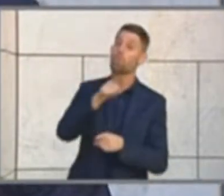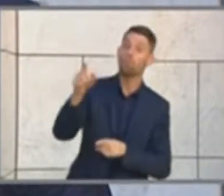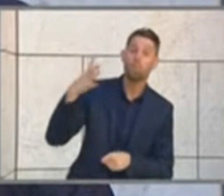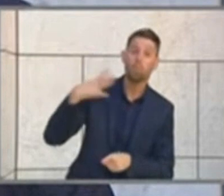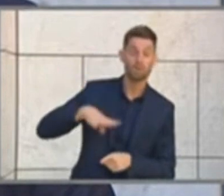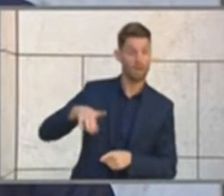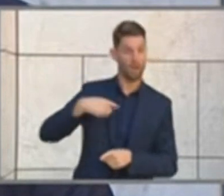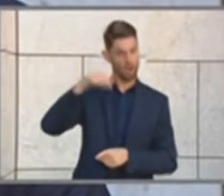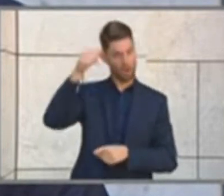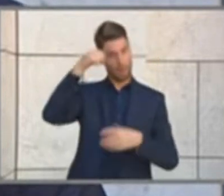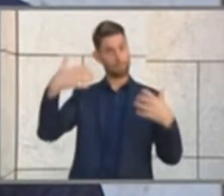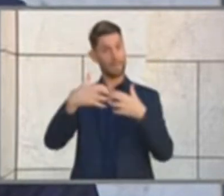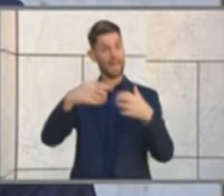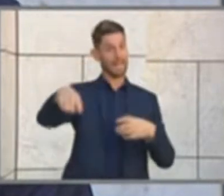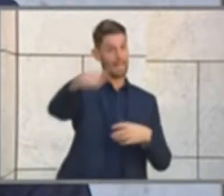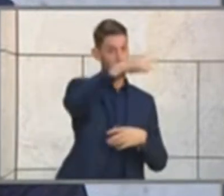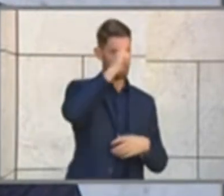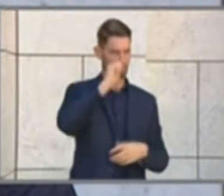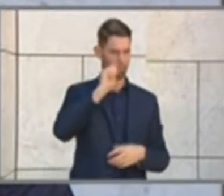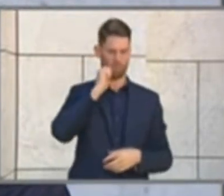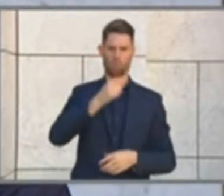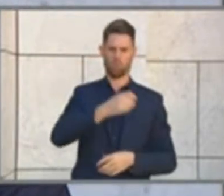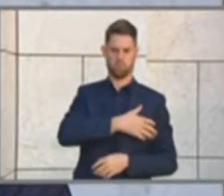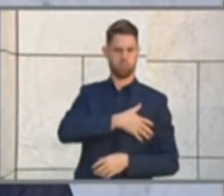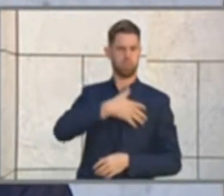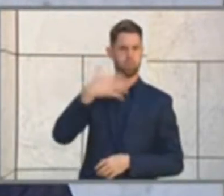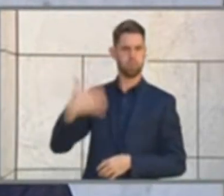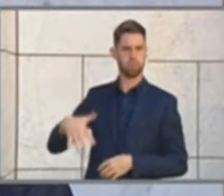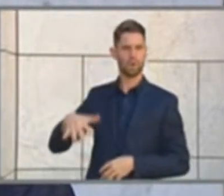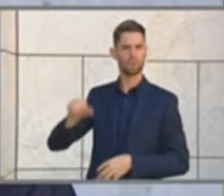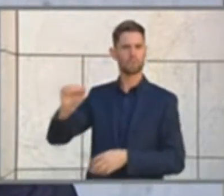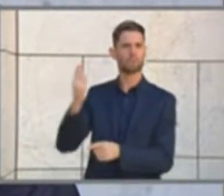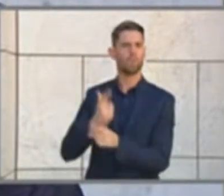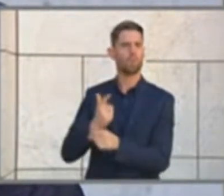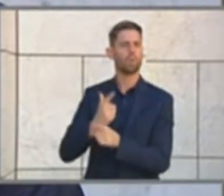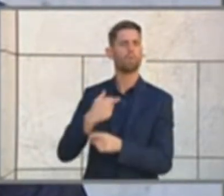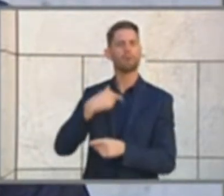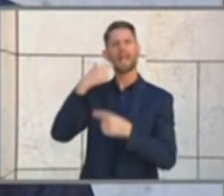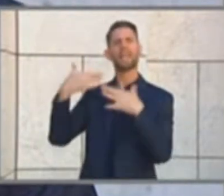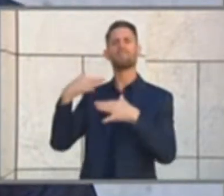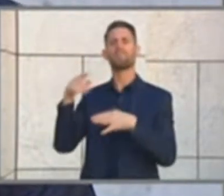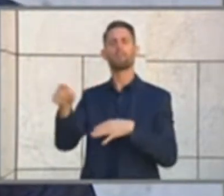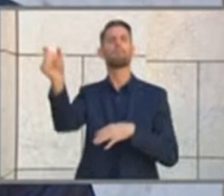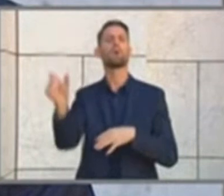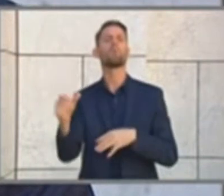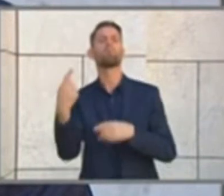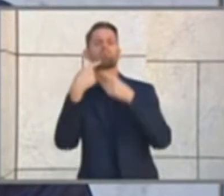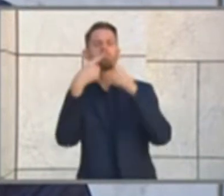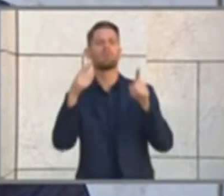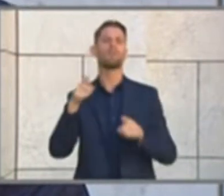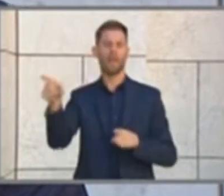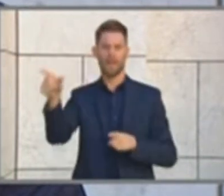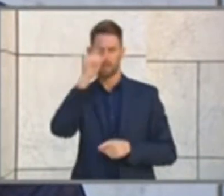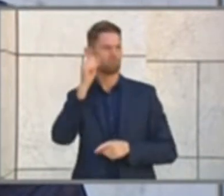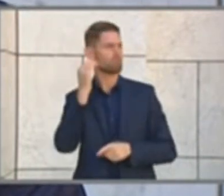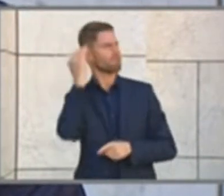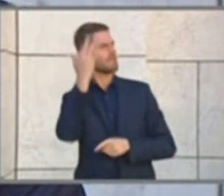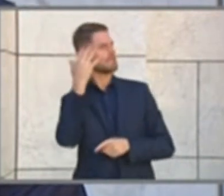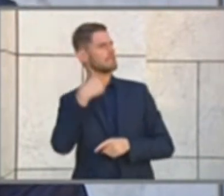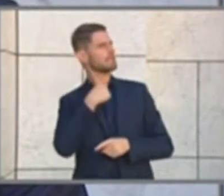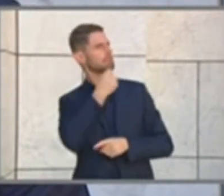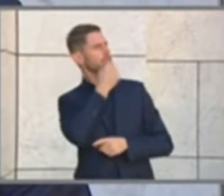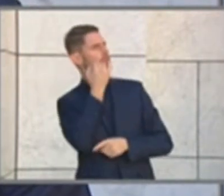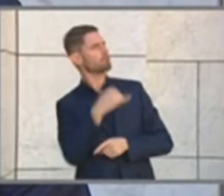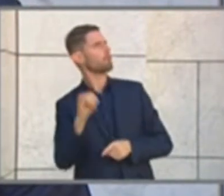have found that deeply offensive, and that is for something for Senator Carr to reflect on. But our values are important to